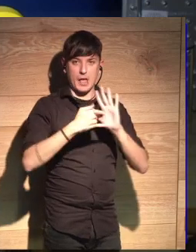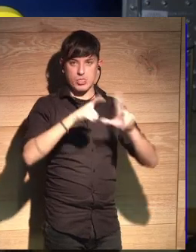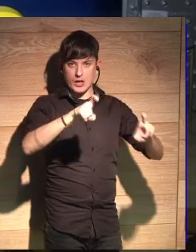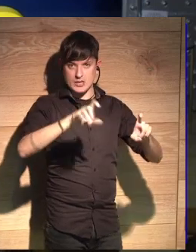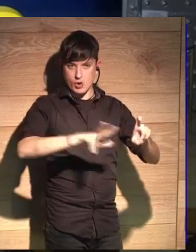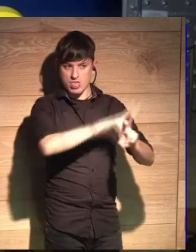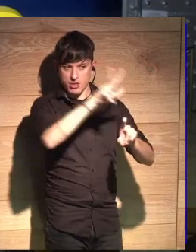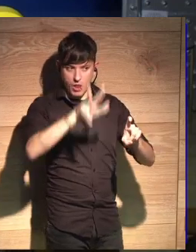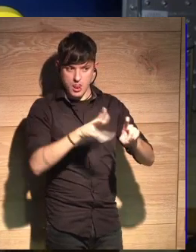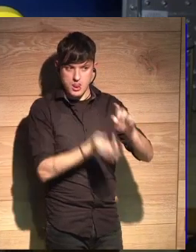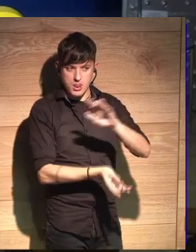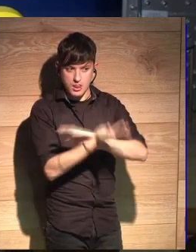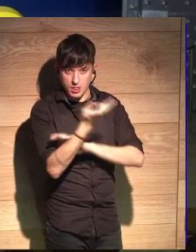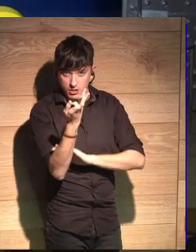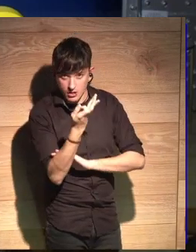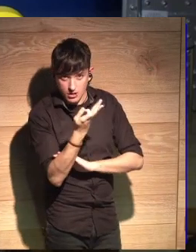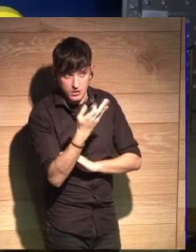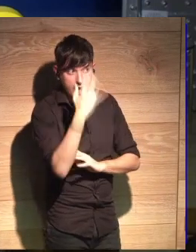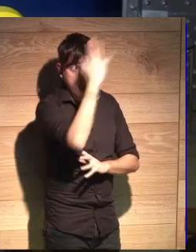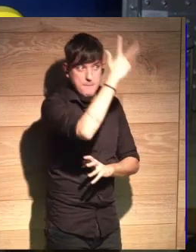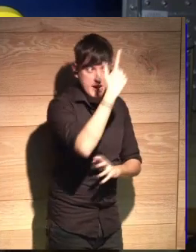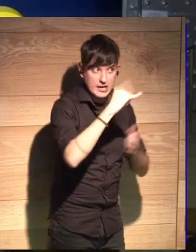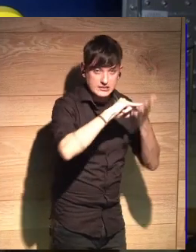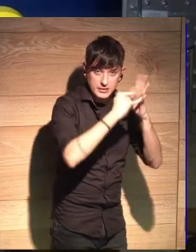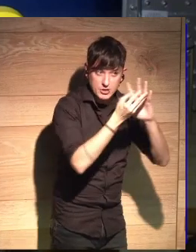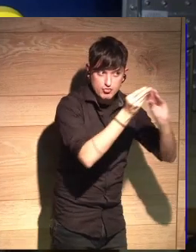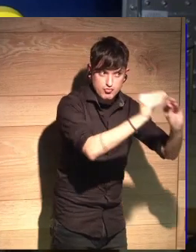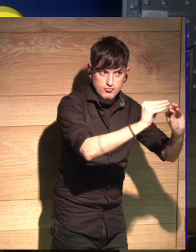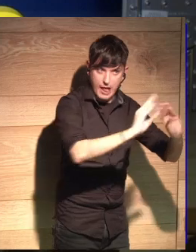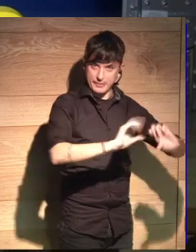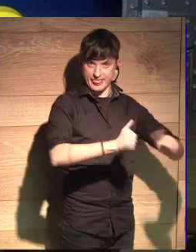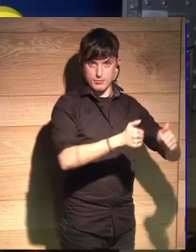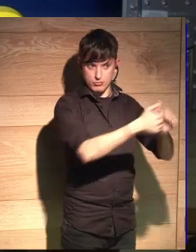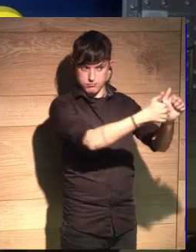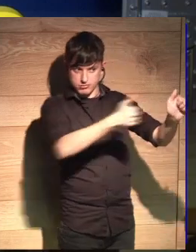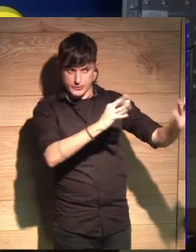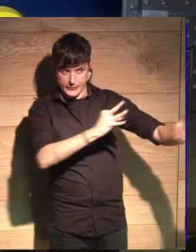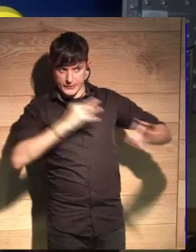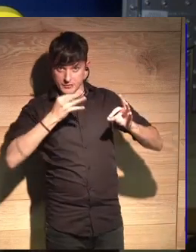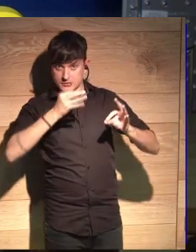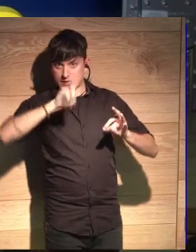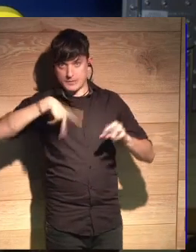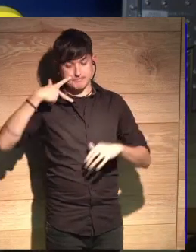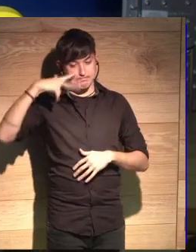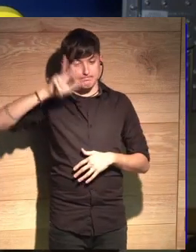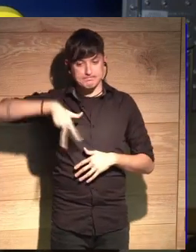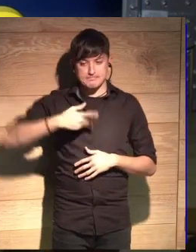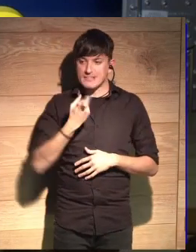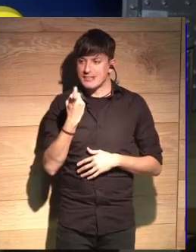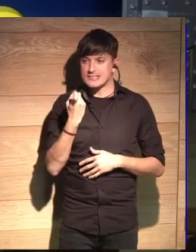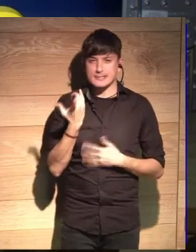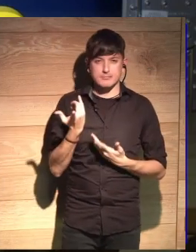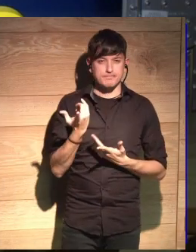on the American system initially. Japan recognized that it needed to have a civil court